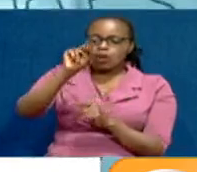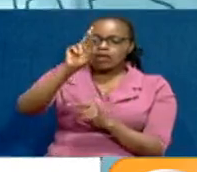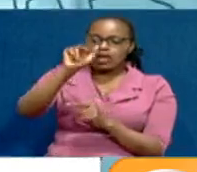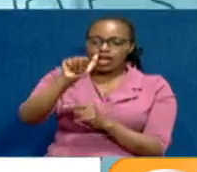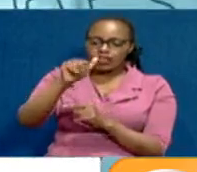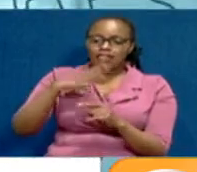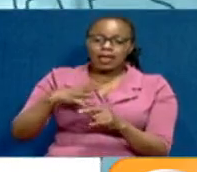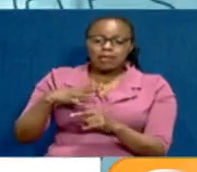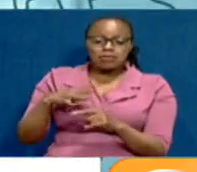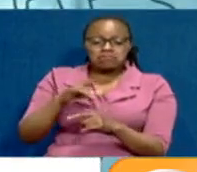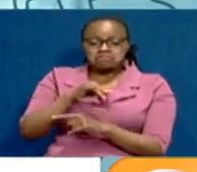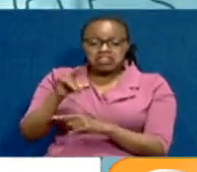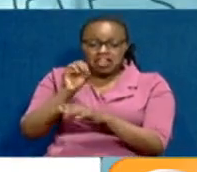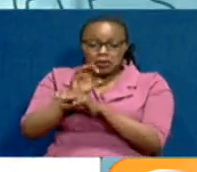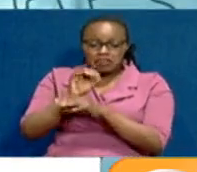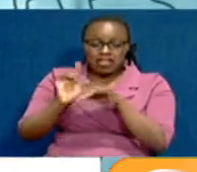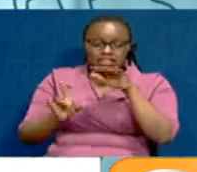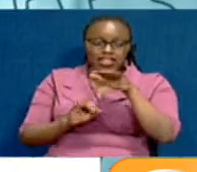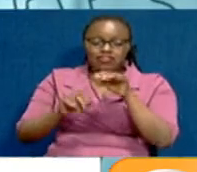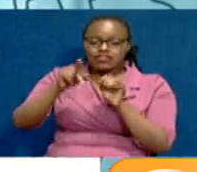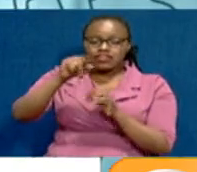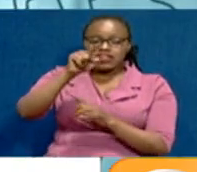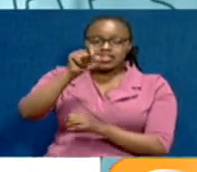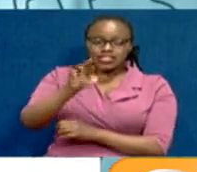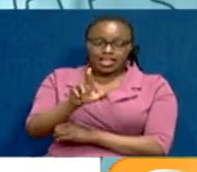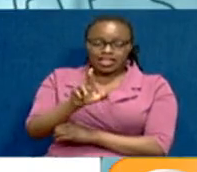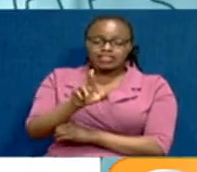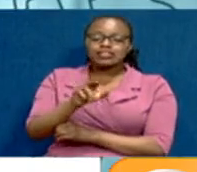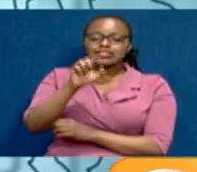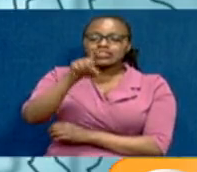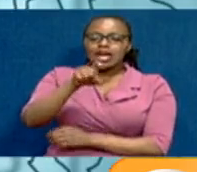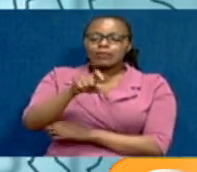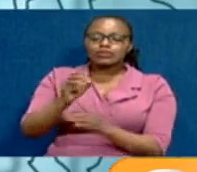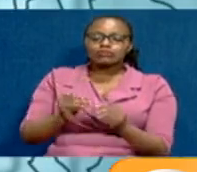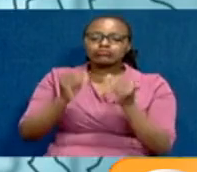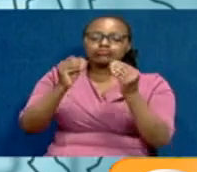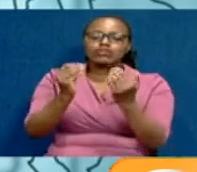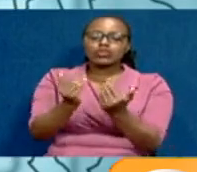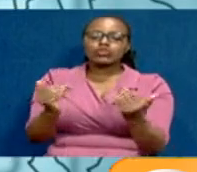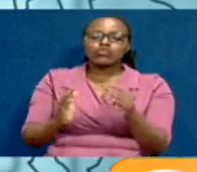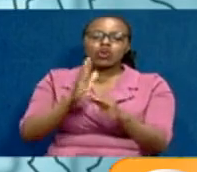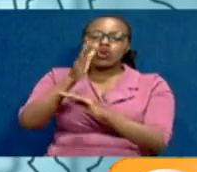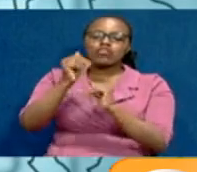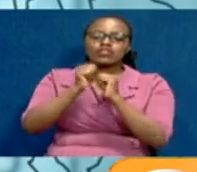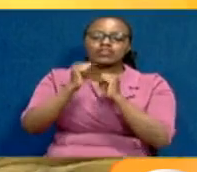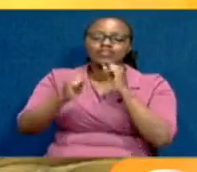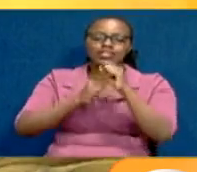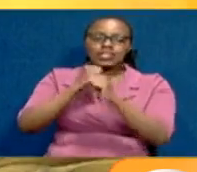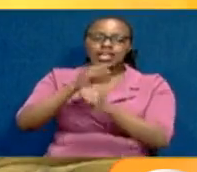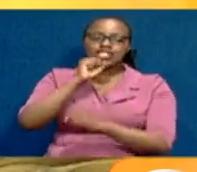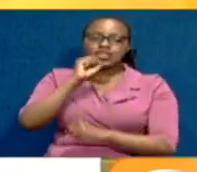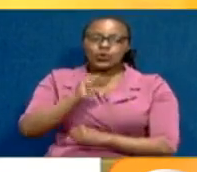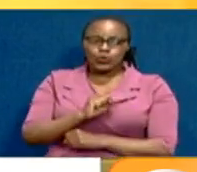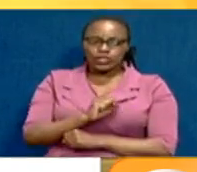after the Ministry of Health advised that the Pfizer COVID-19 vaccine should be offered to children over 15 years old.